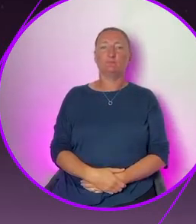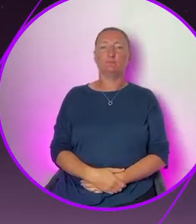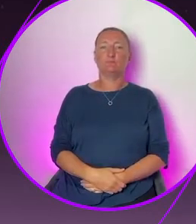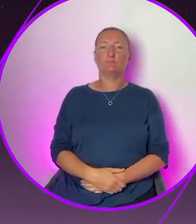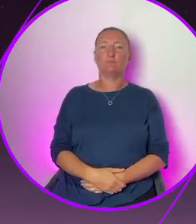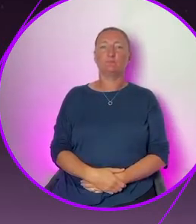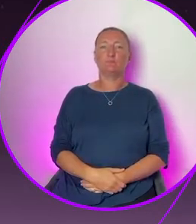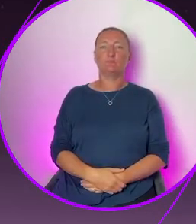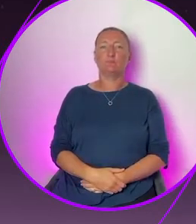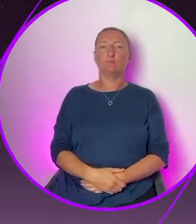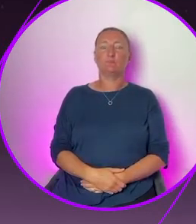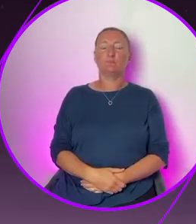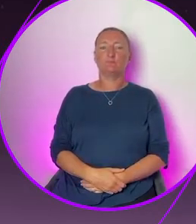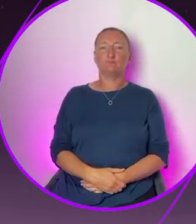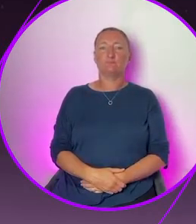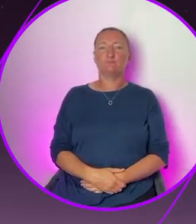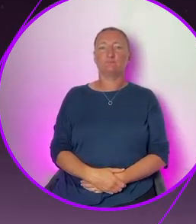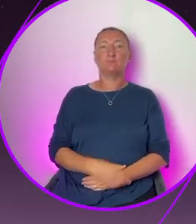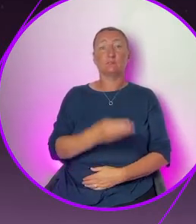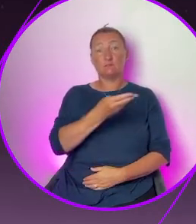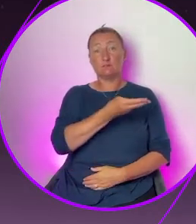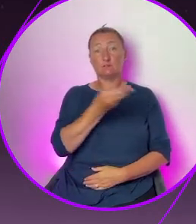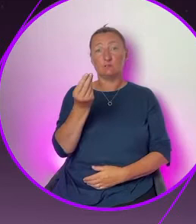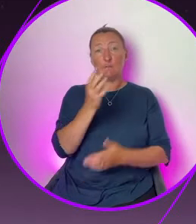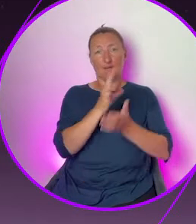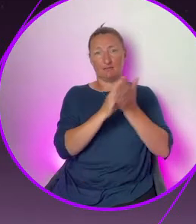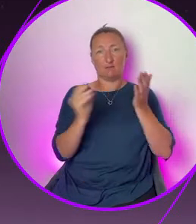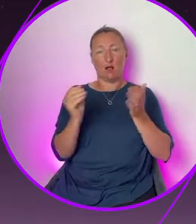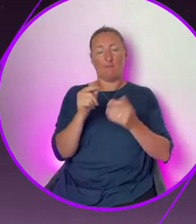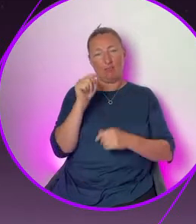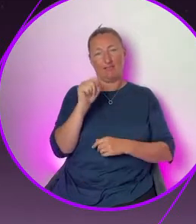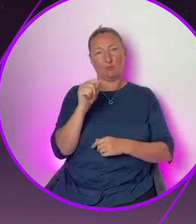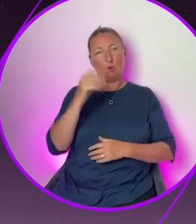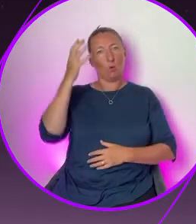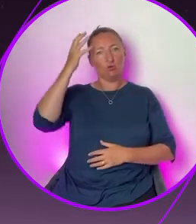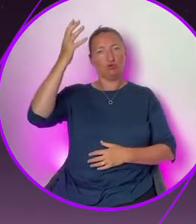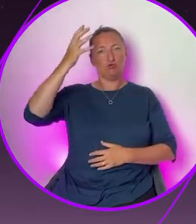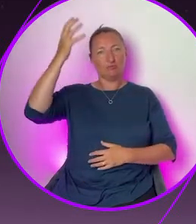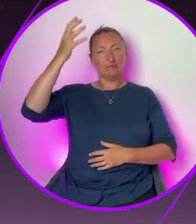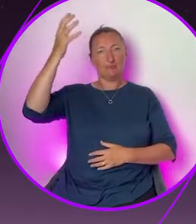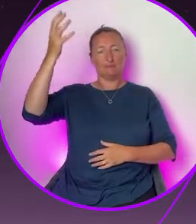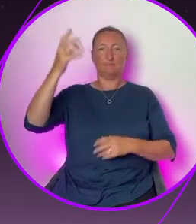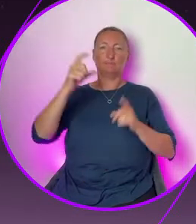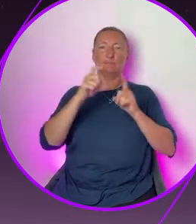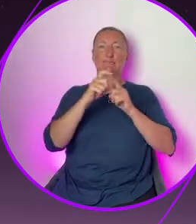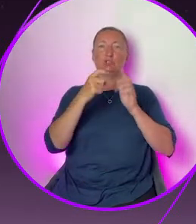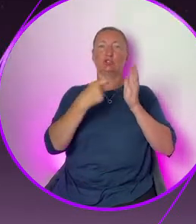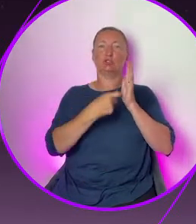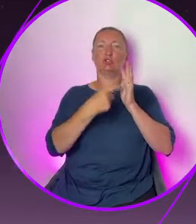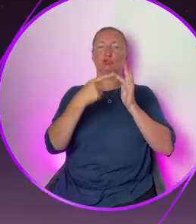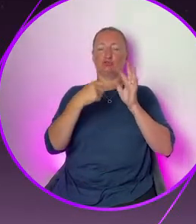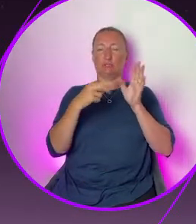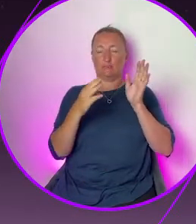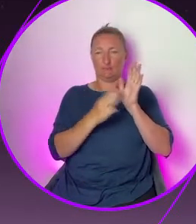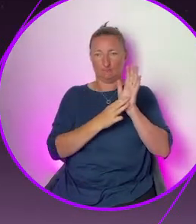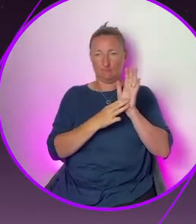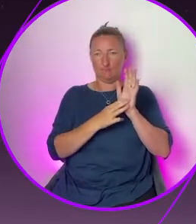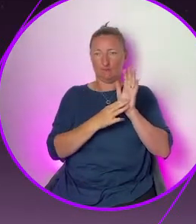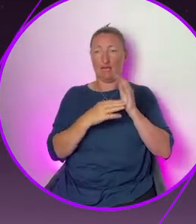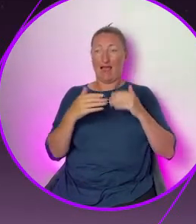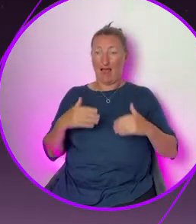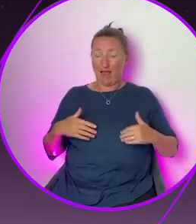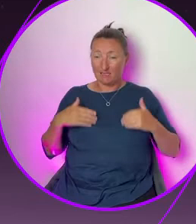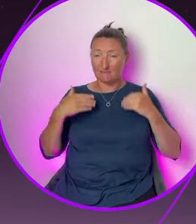will have a few in this section here. This is Dream, which is this example of advanced production